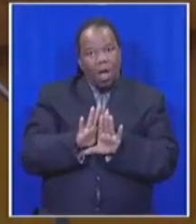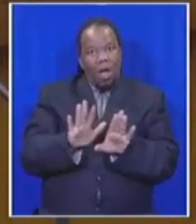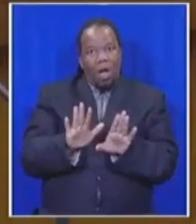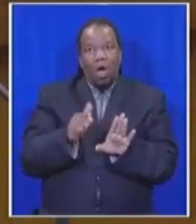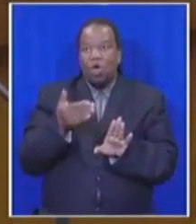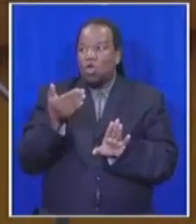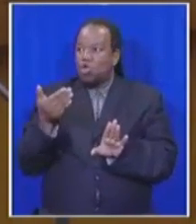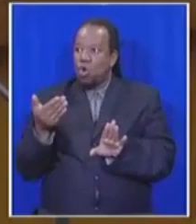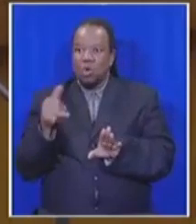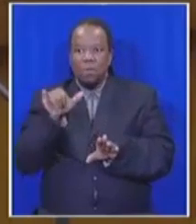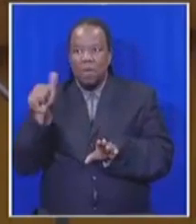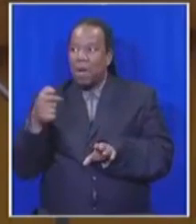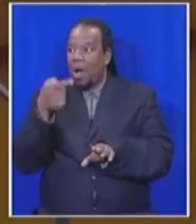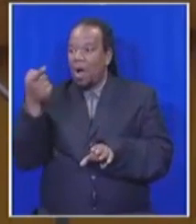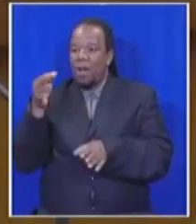being better than the ANC.